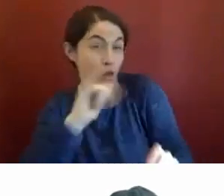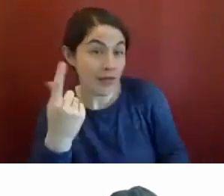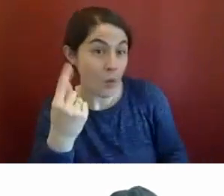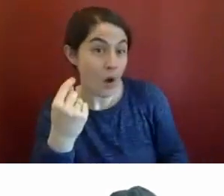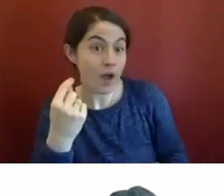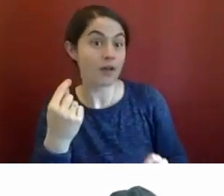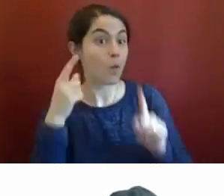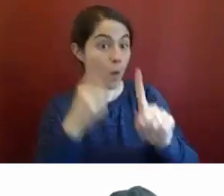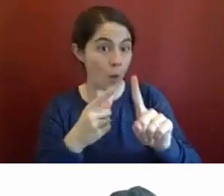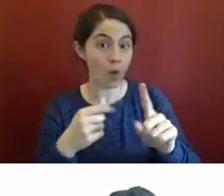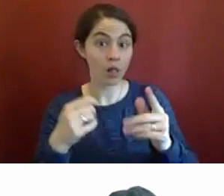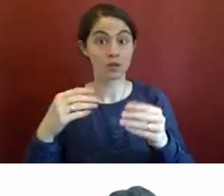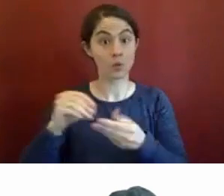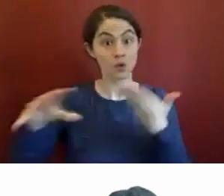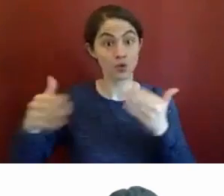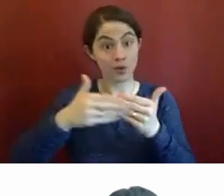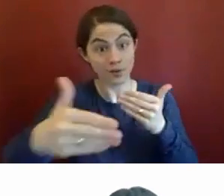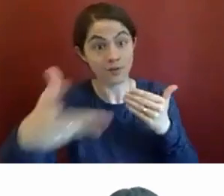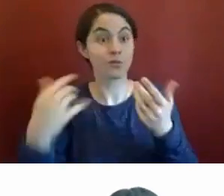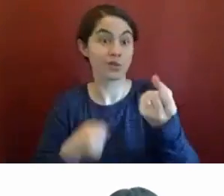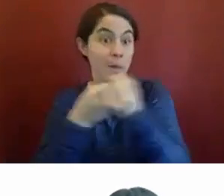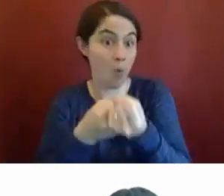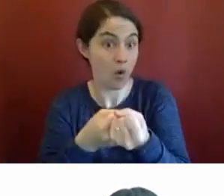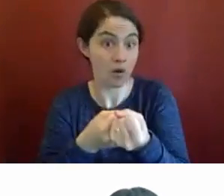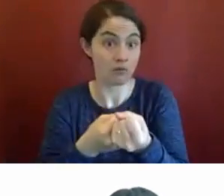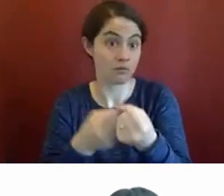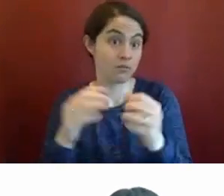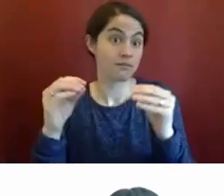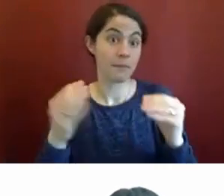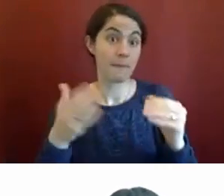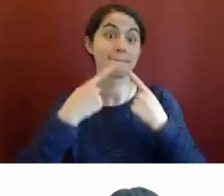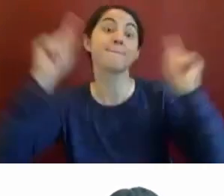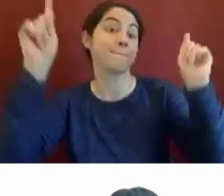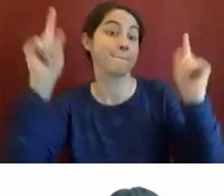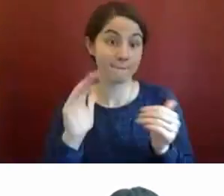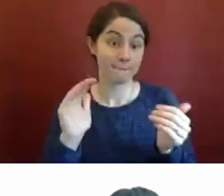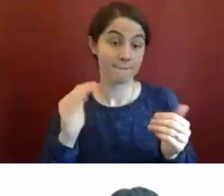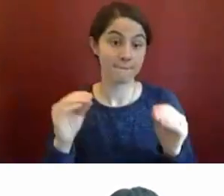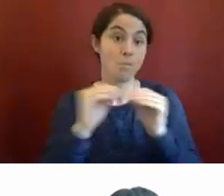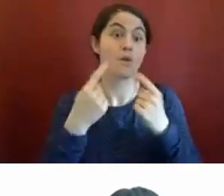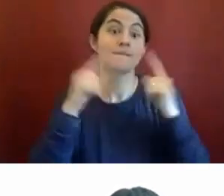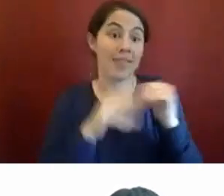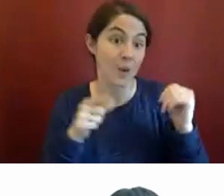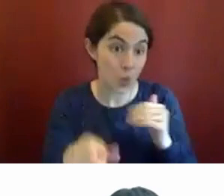her? ¿Qué experiencias has tenido como alumna en las escuelas públicas de Boston